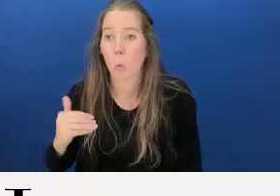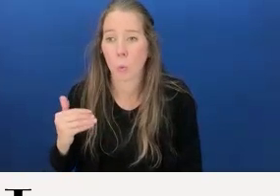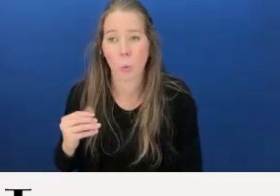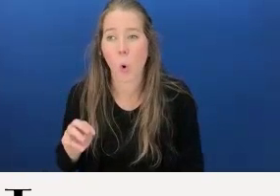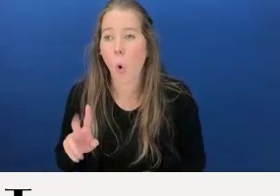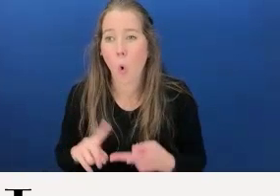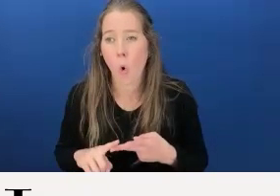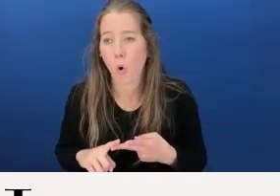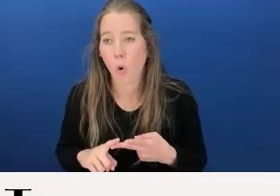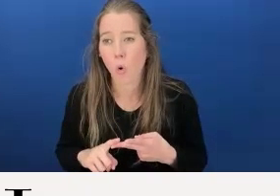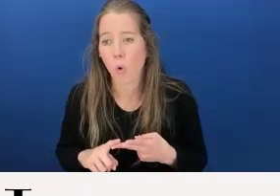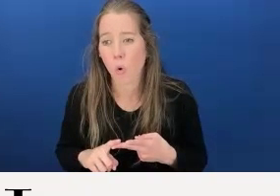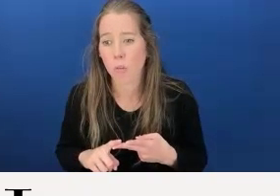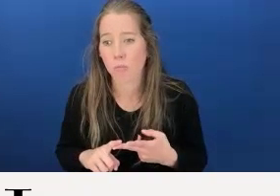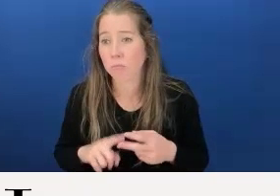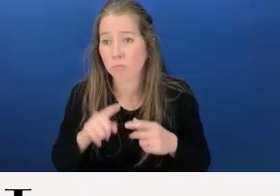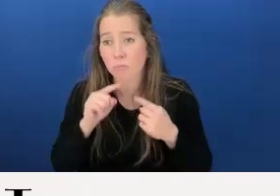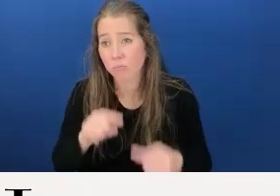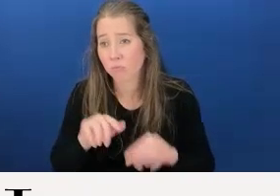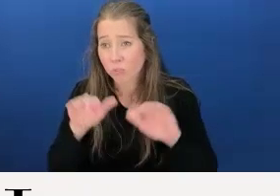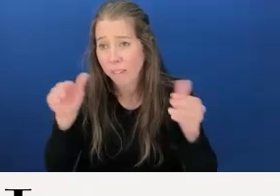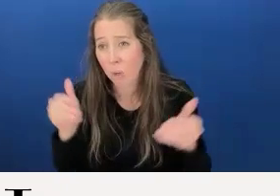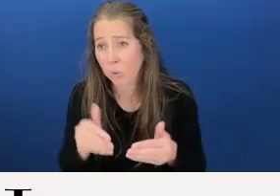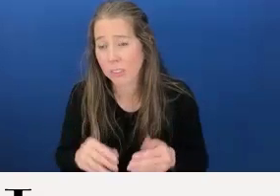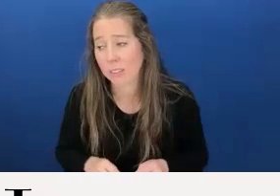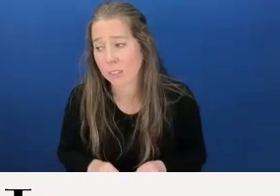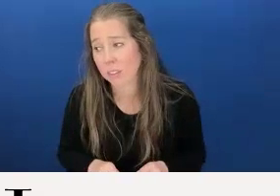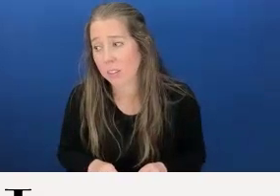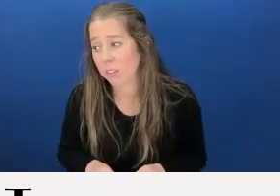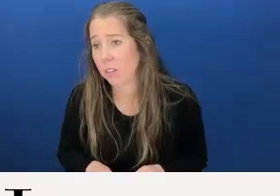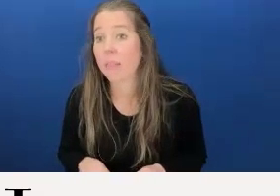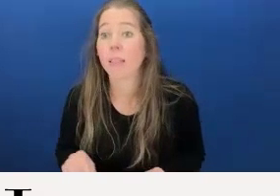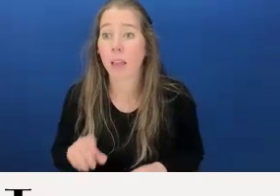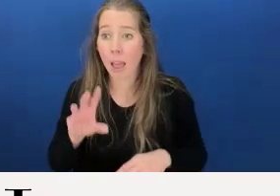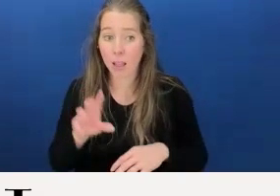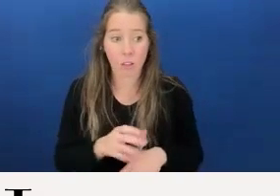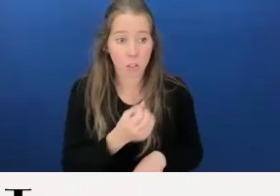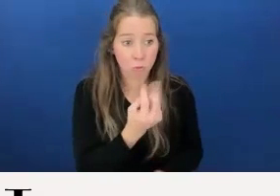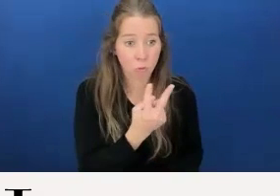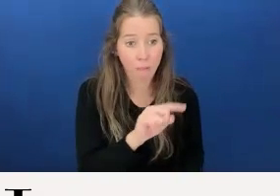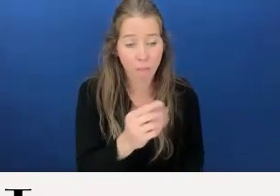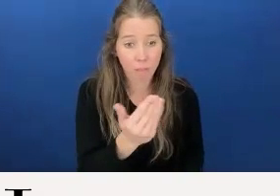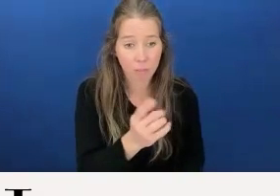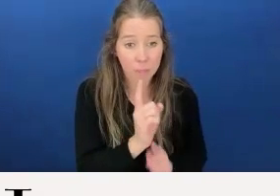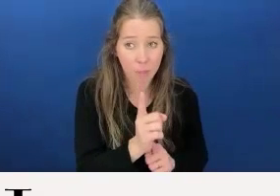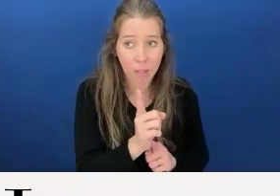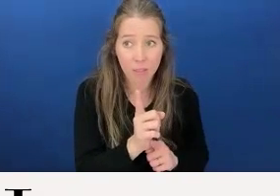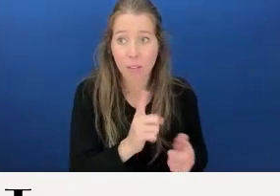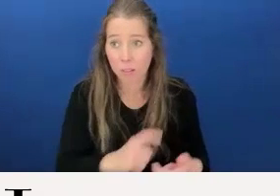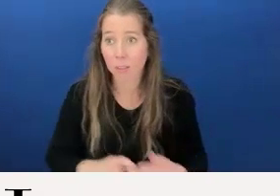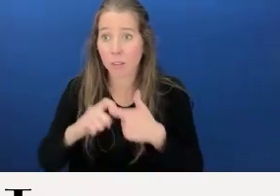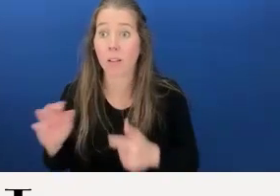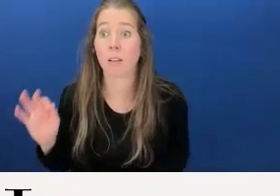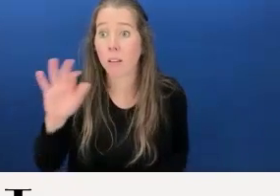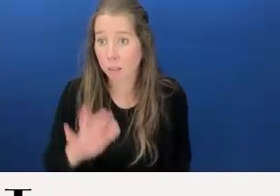or just have trouble focusing in general. And the interjections do help. But because I sound like me all